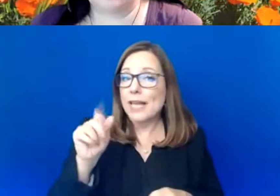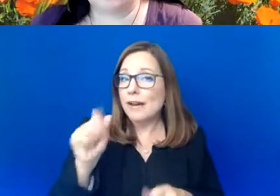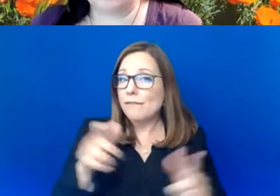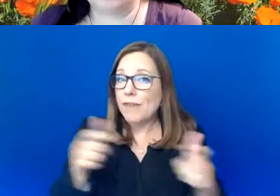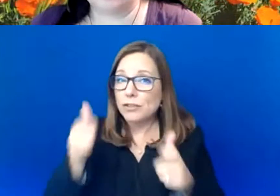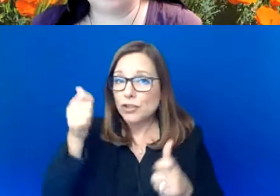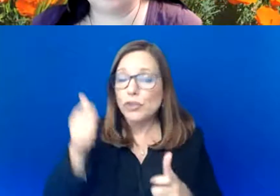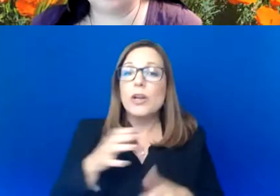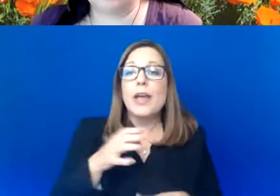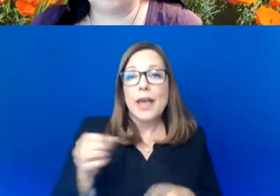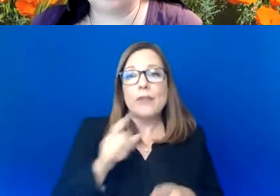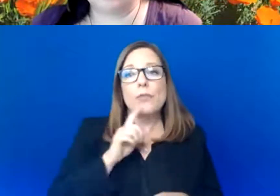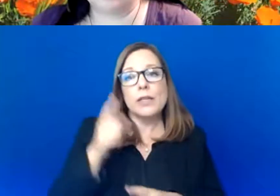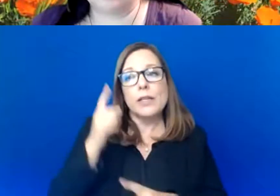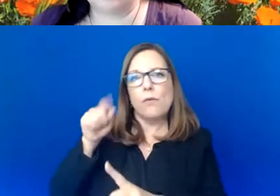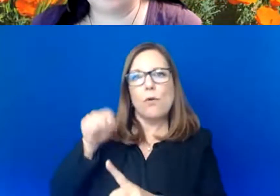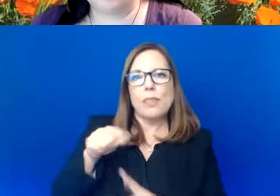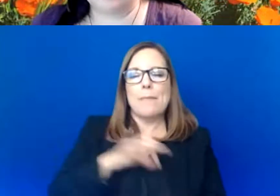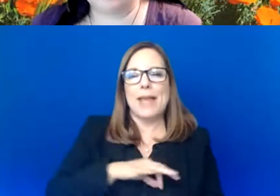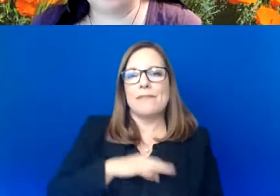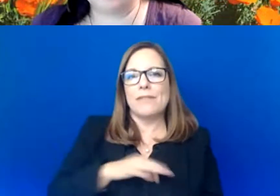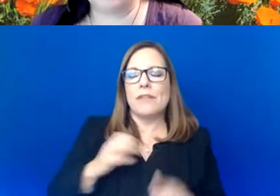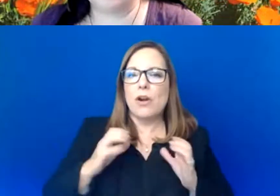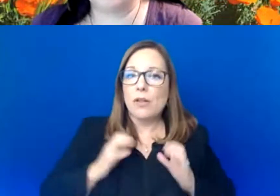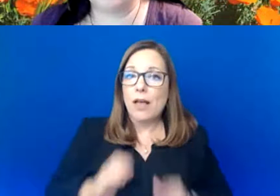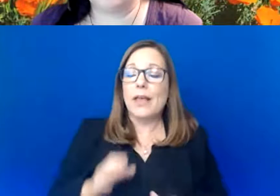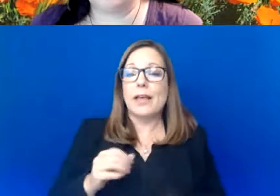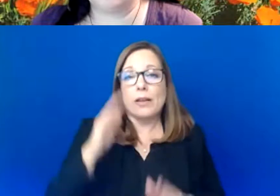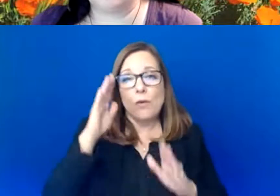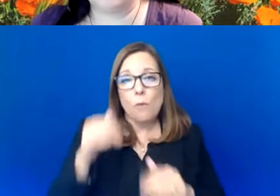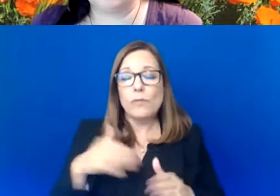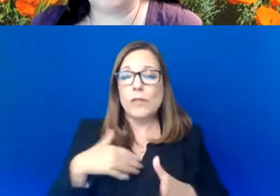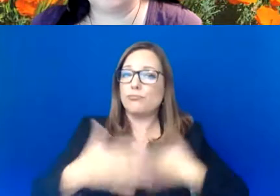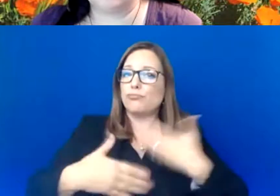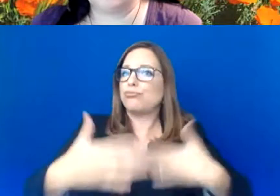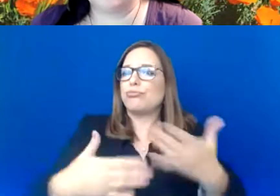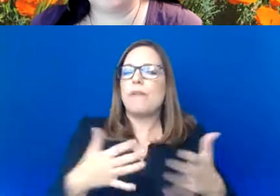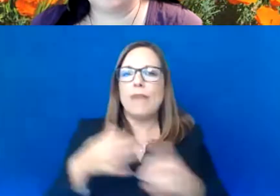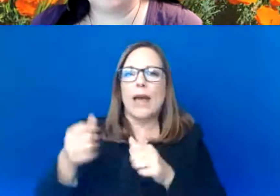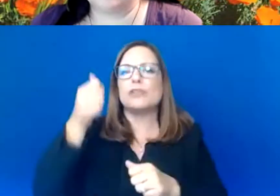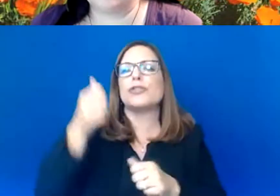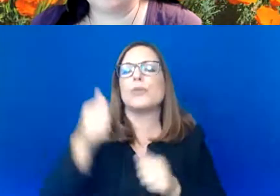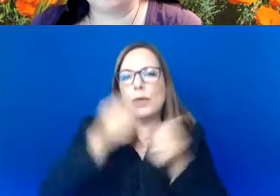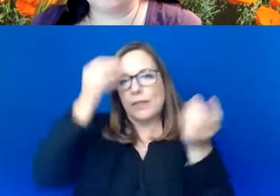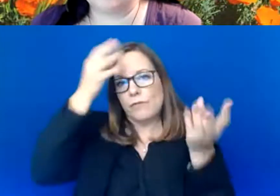benefit and hopefully improve our programs faster. So over the next 3 years, we hope to get that